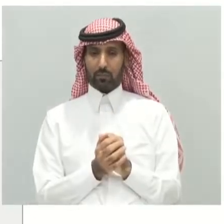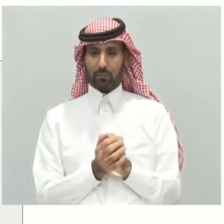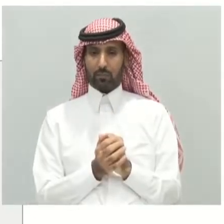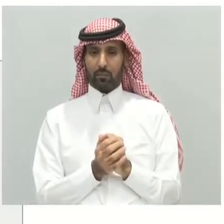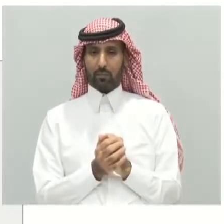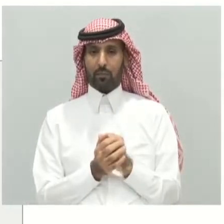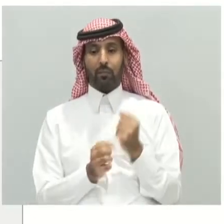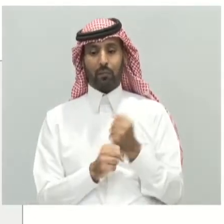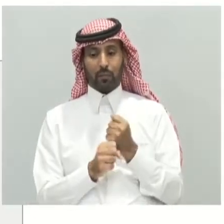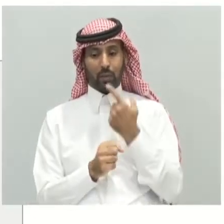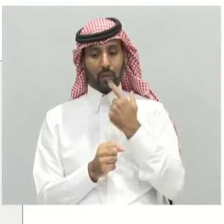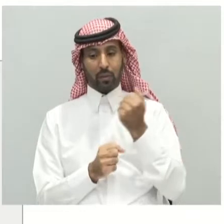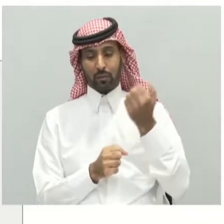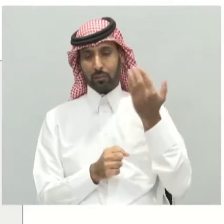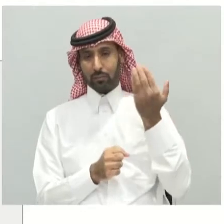simple sentence.